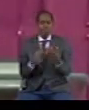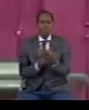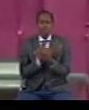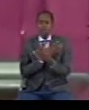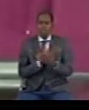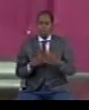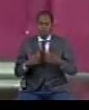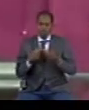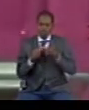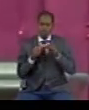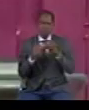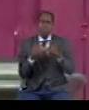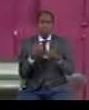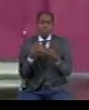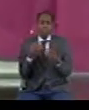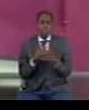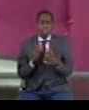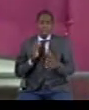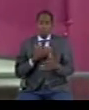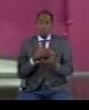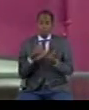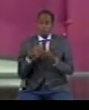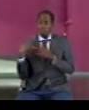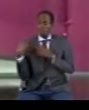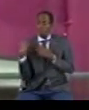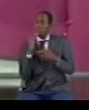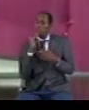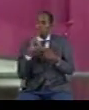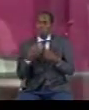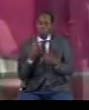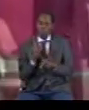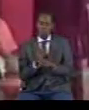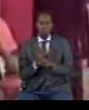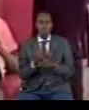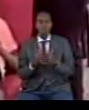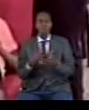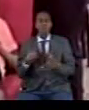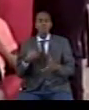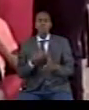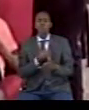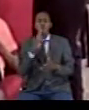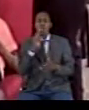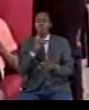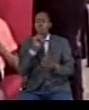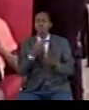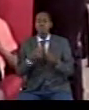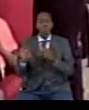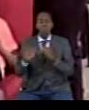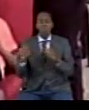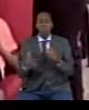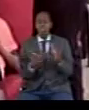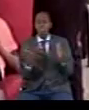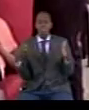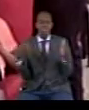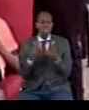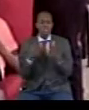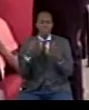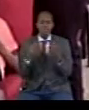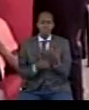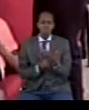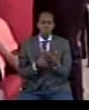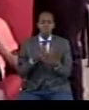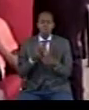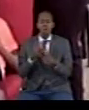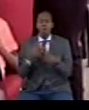our responsibility is to preserve it. We are not to do anything to mutilate the gospel or to make